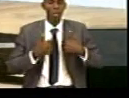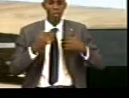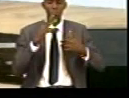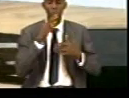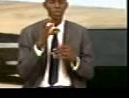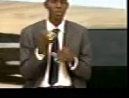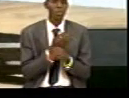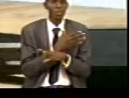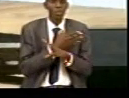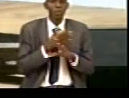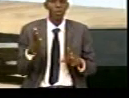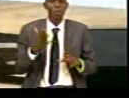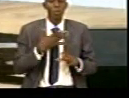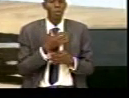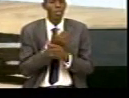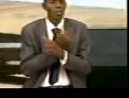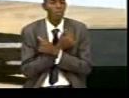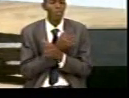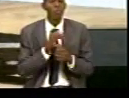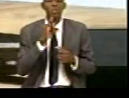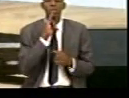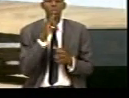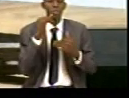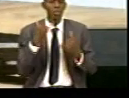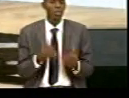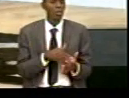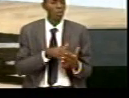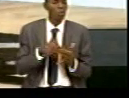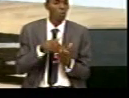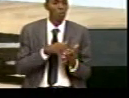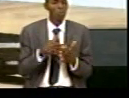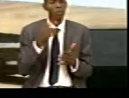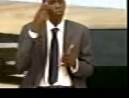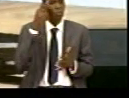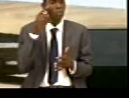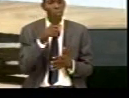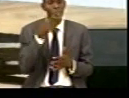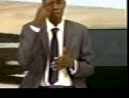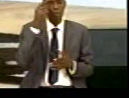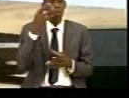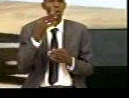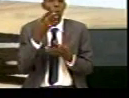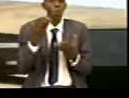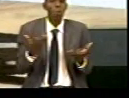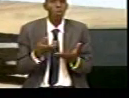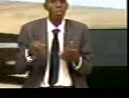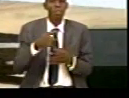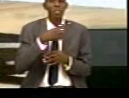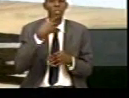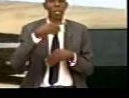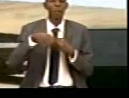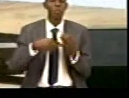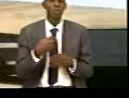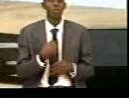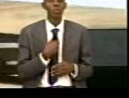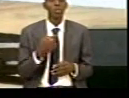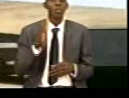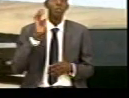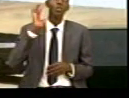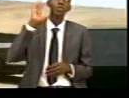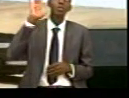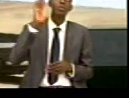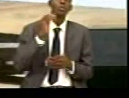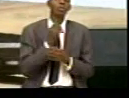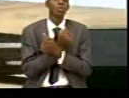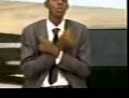and my love is so shy, will not come out because of what he said about me. Your love is